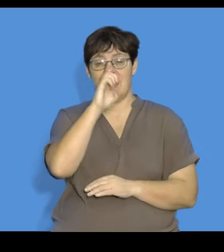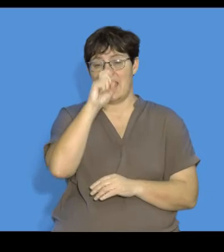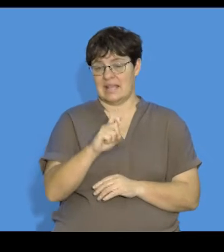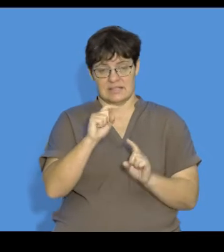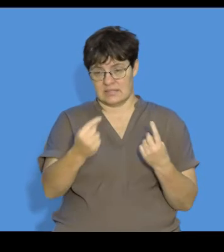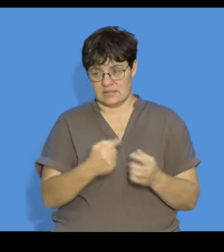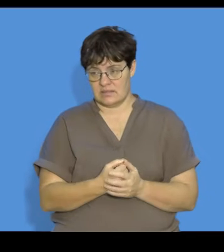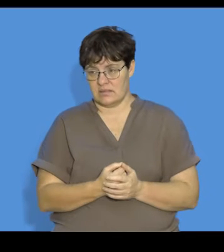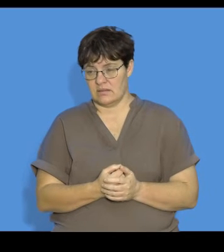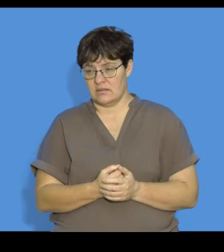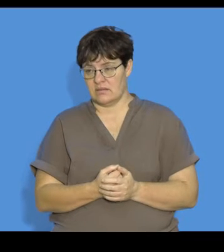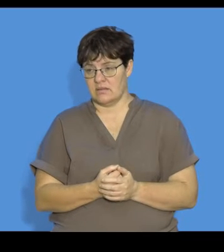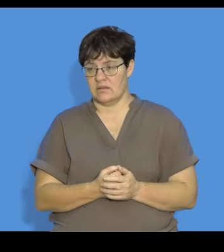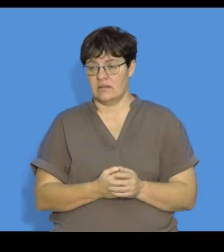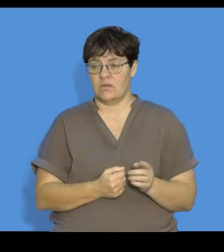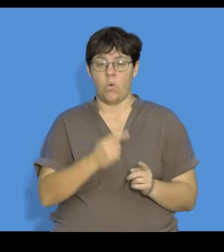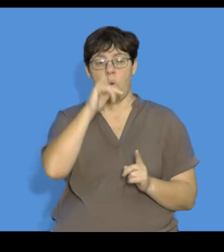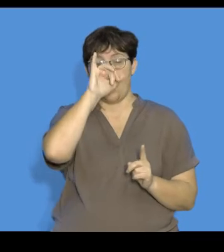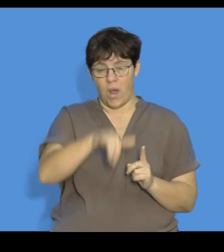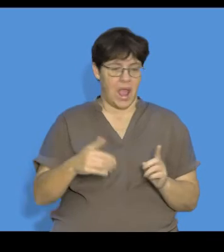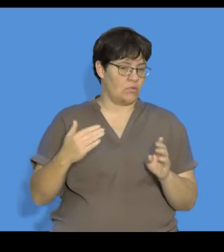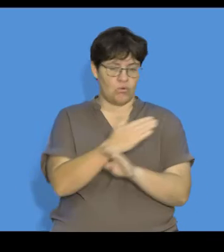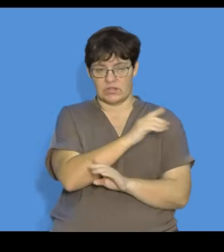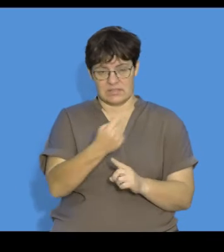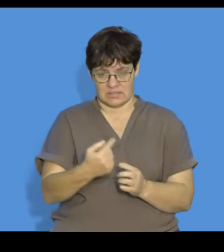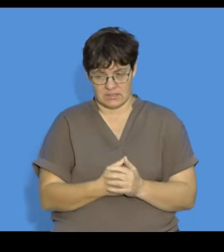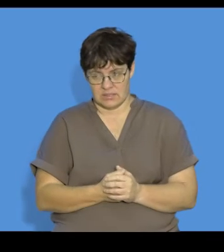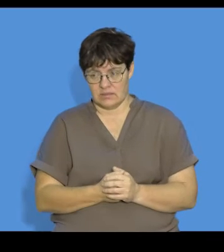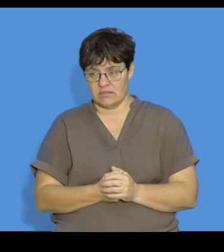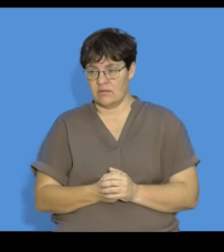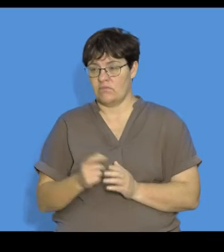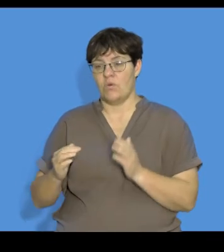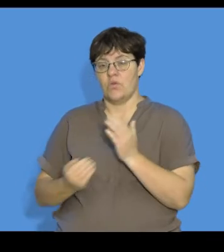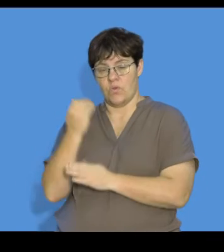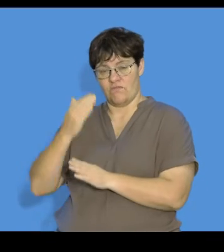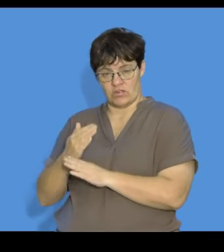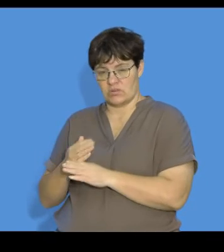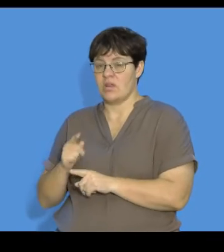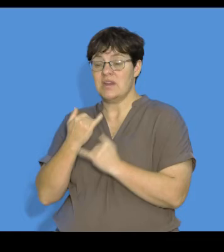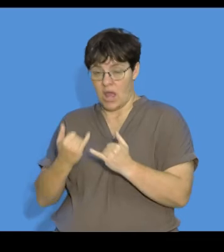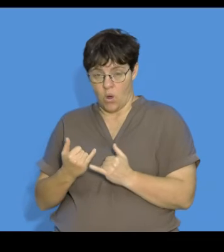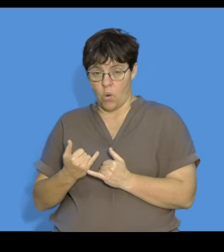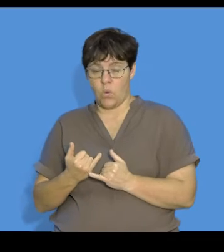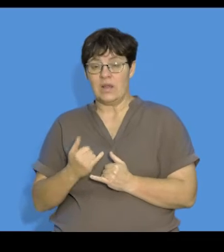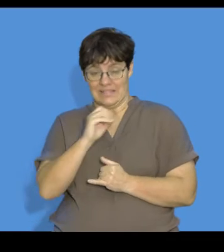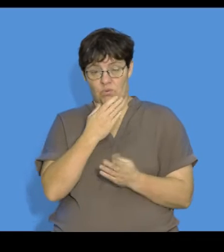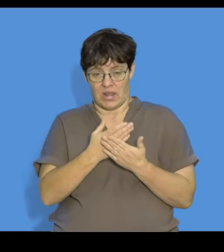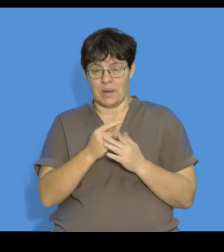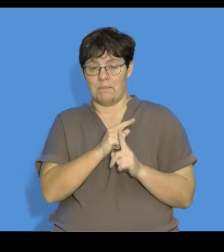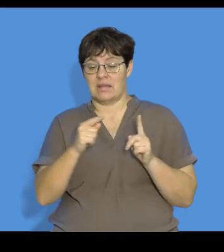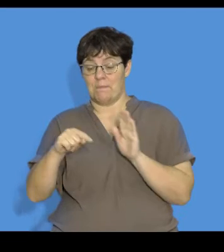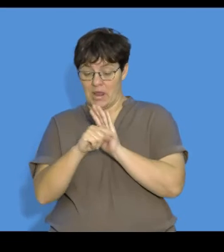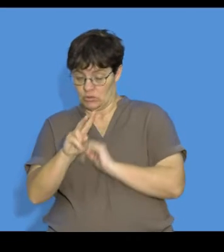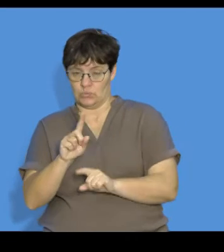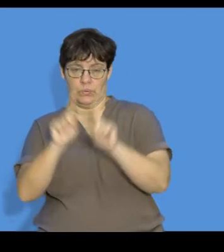x-axis, at the y-axis that is. But now, with the new function, it cannot cross minus 2. And